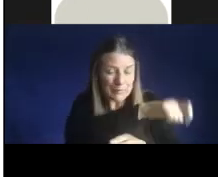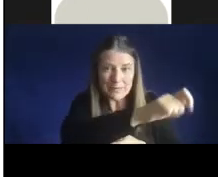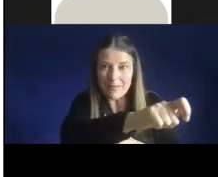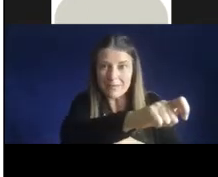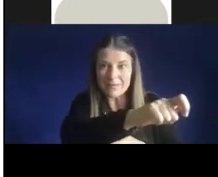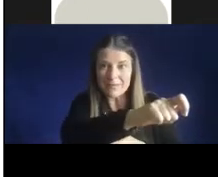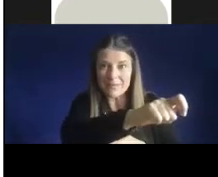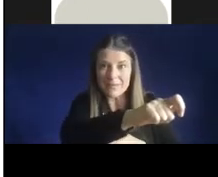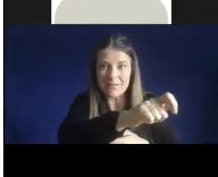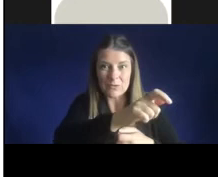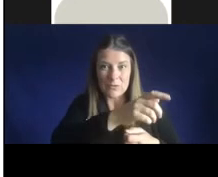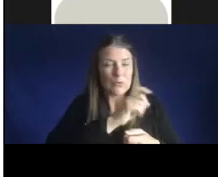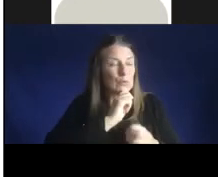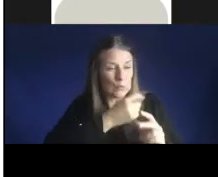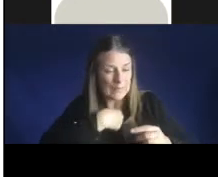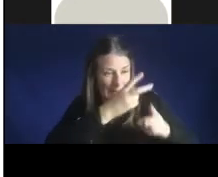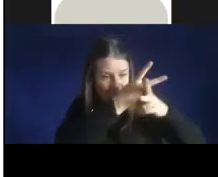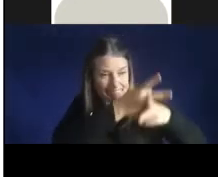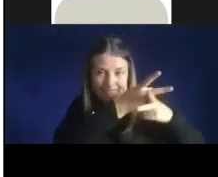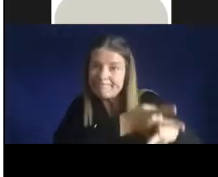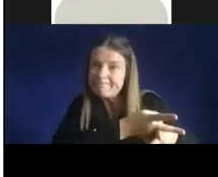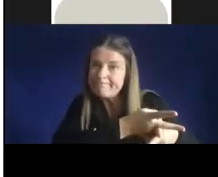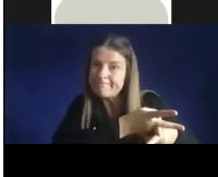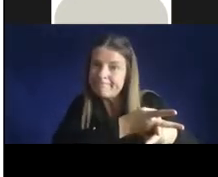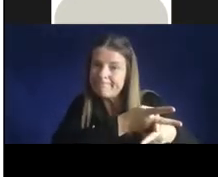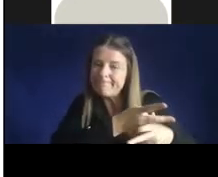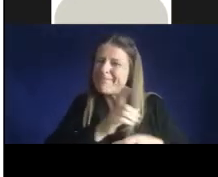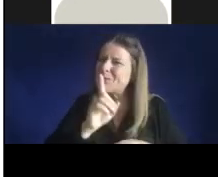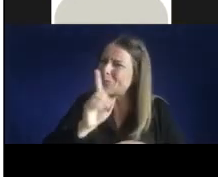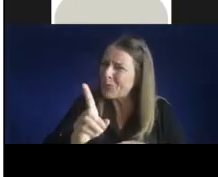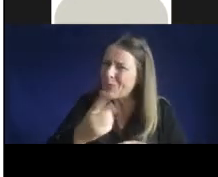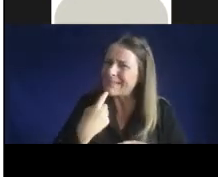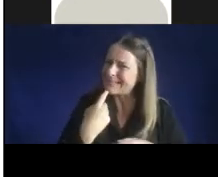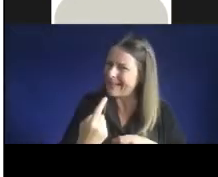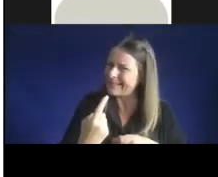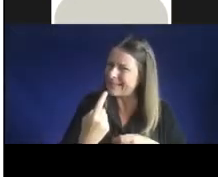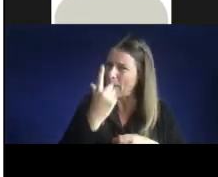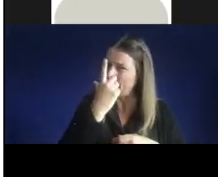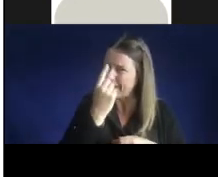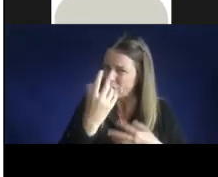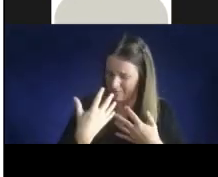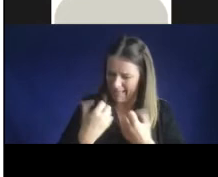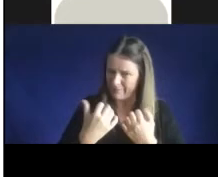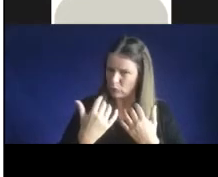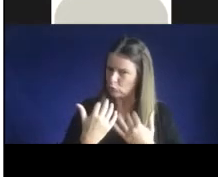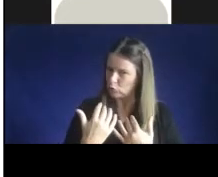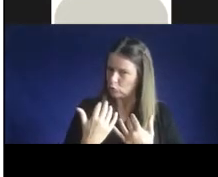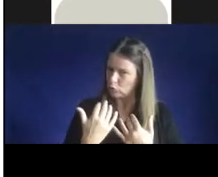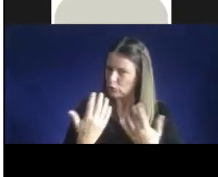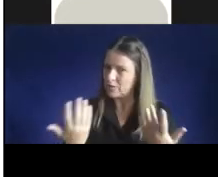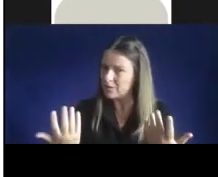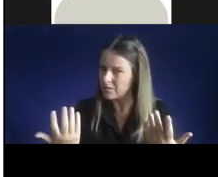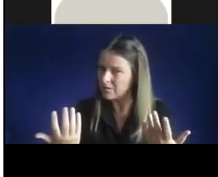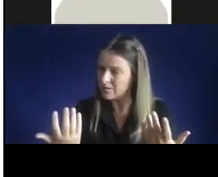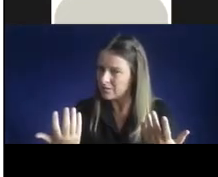our care. So to unlock this potential, what better way is there than to set out a